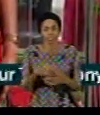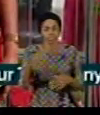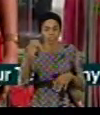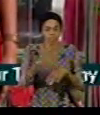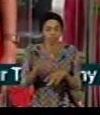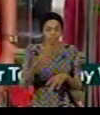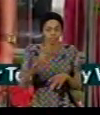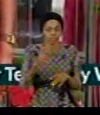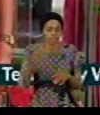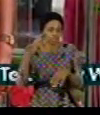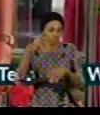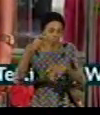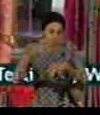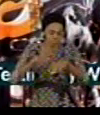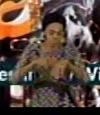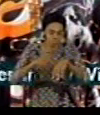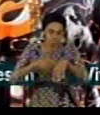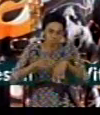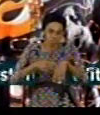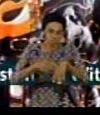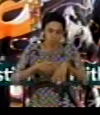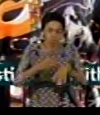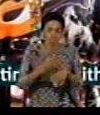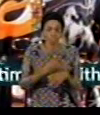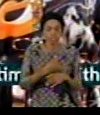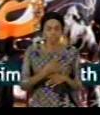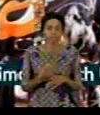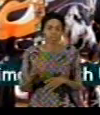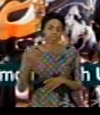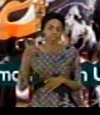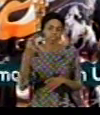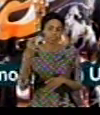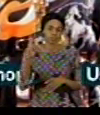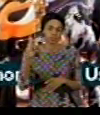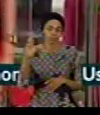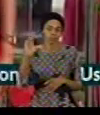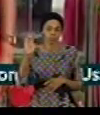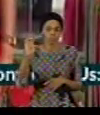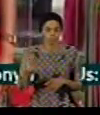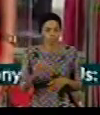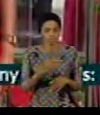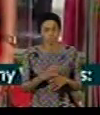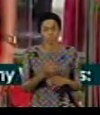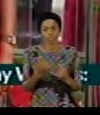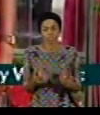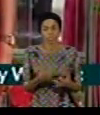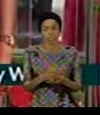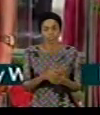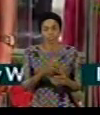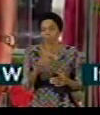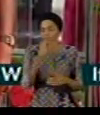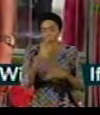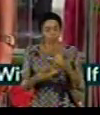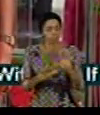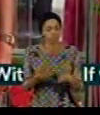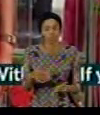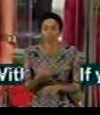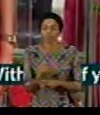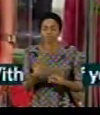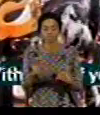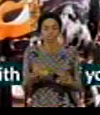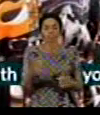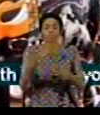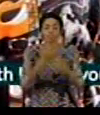able to walk freely. In fact, she has made herself to be customers to medicine party